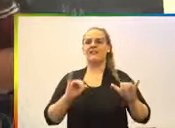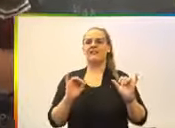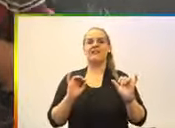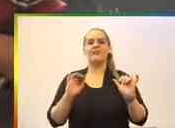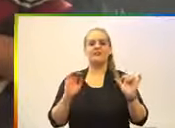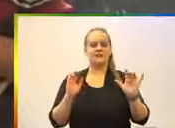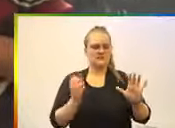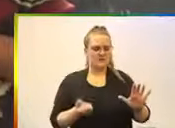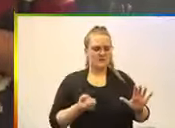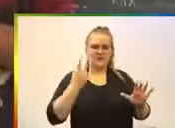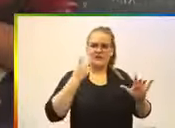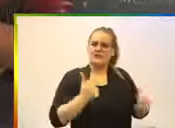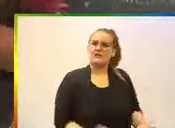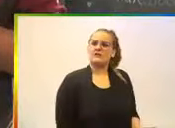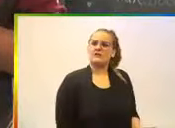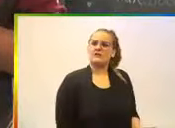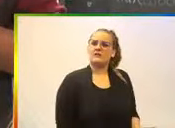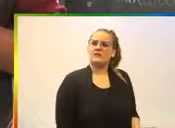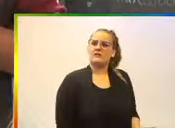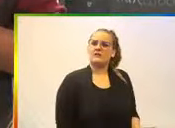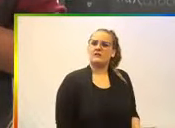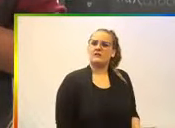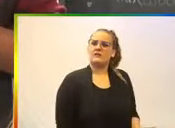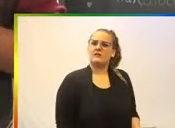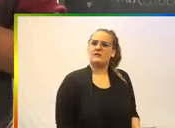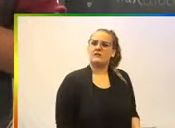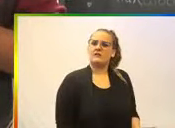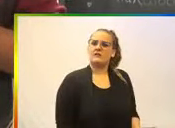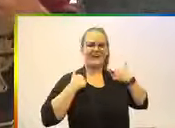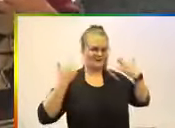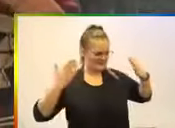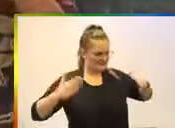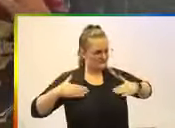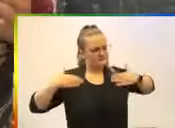life has infinite